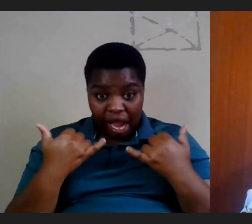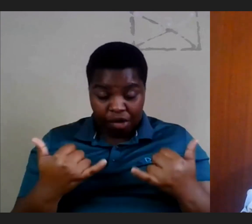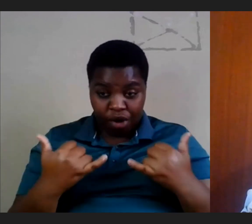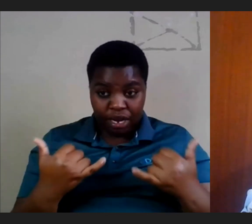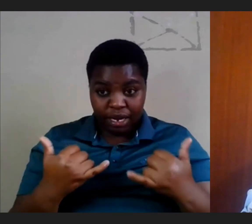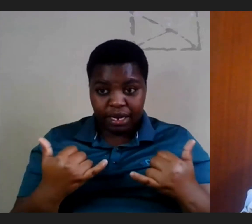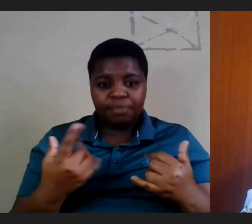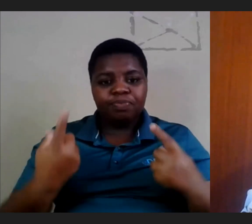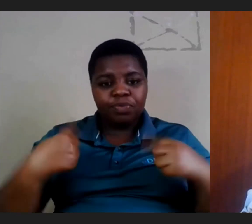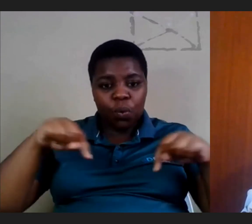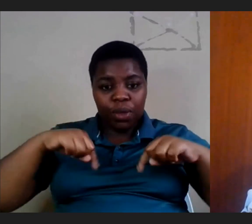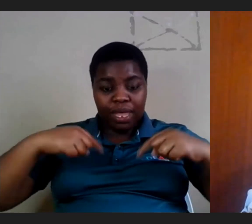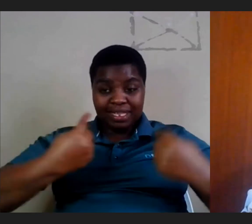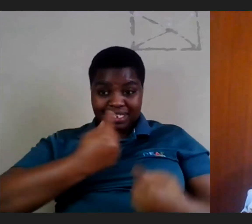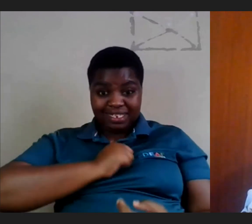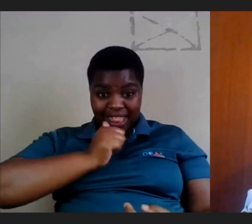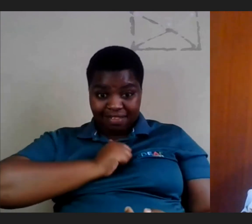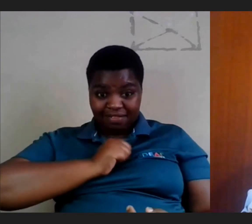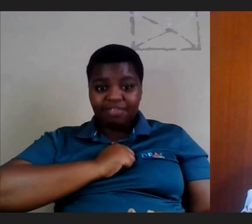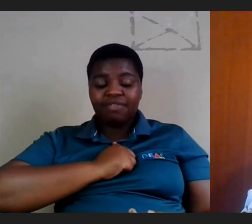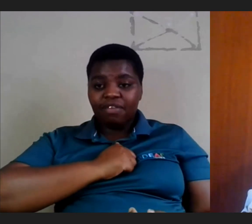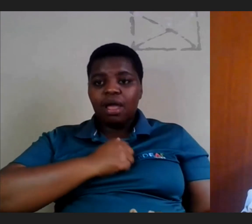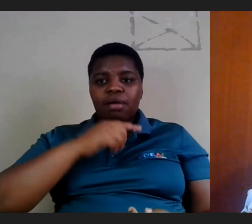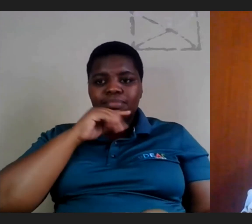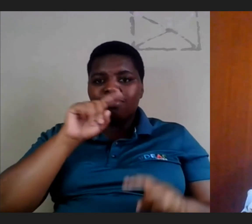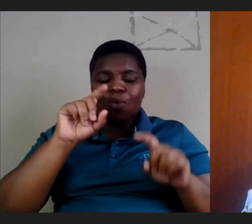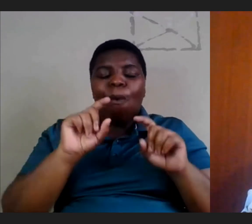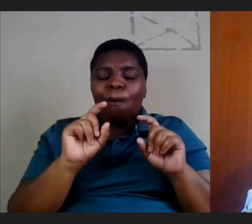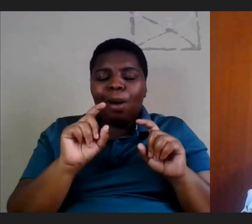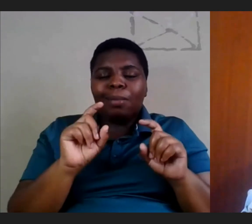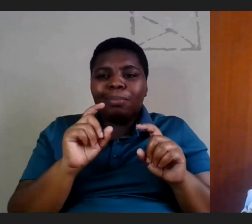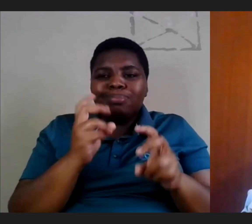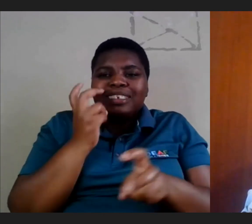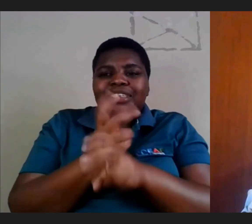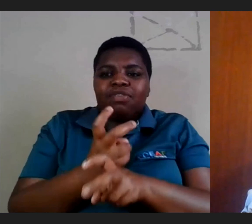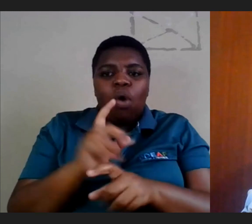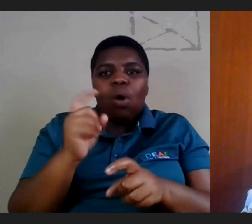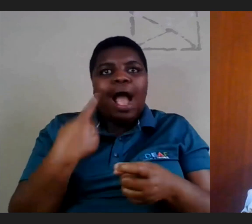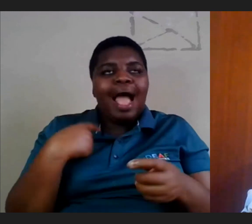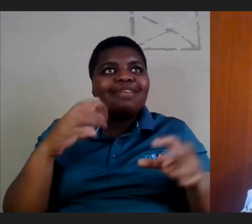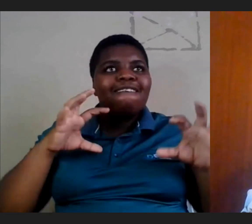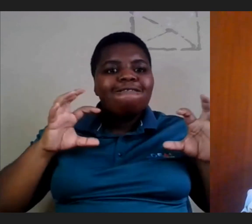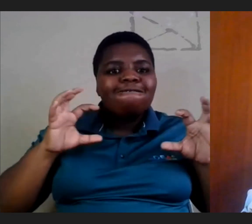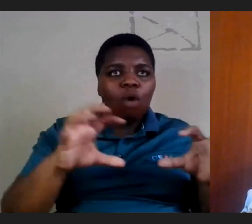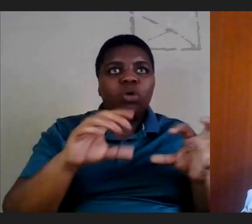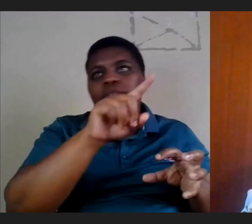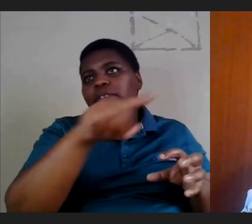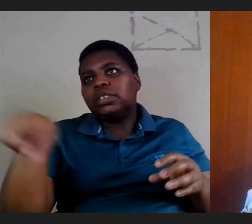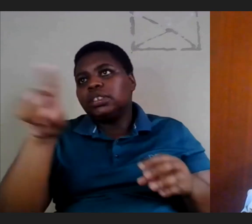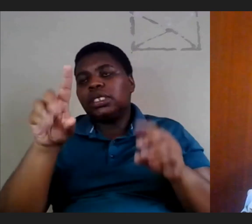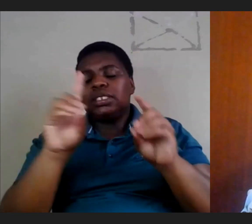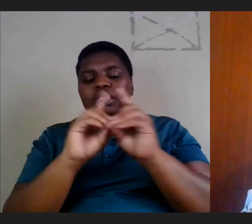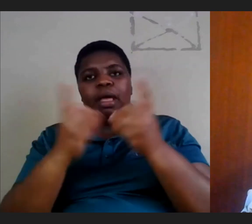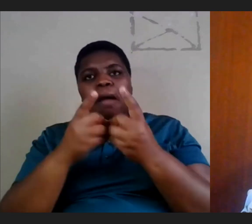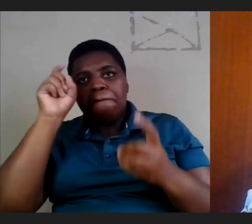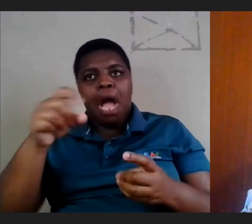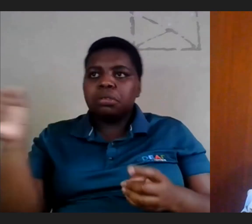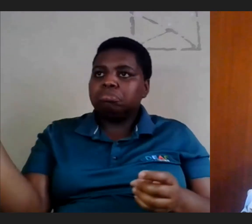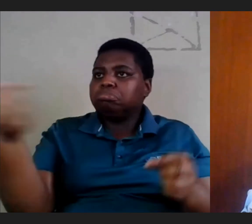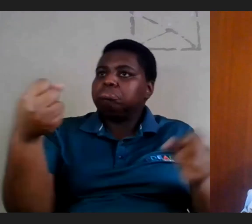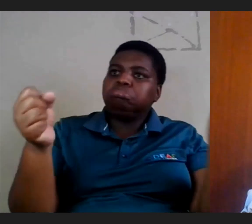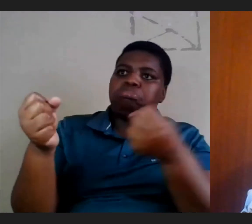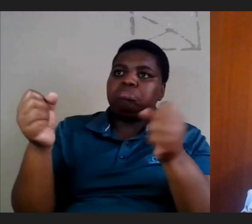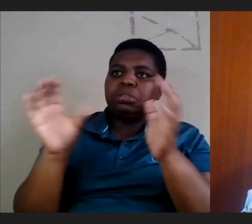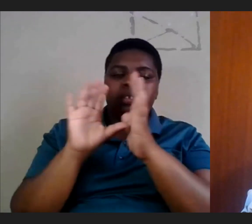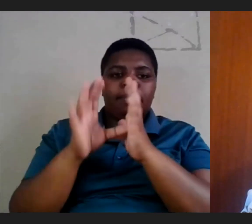we ourselves will not be able to, as the department, force departments to employ persons with